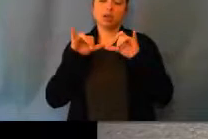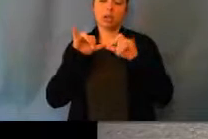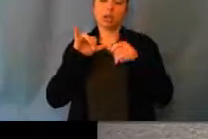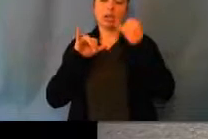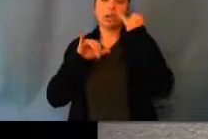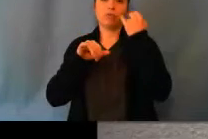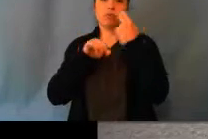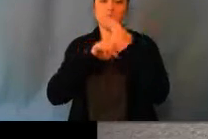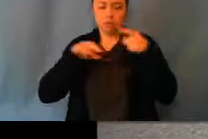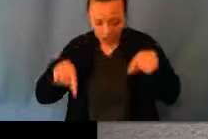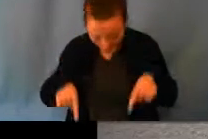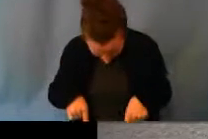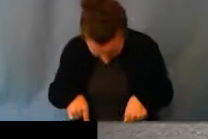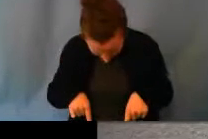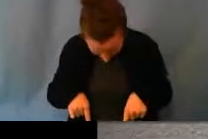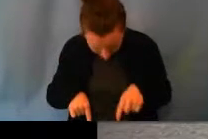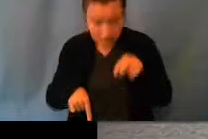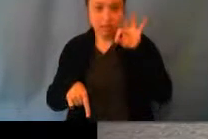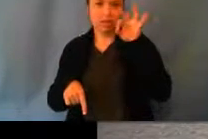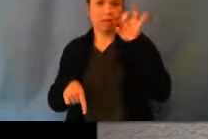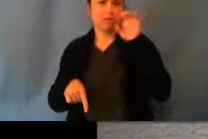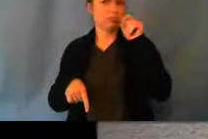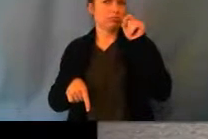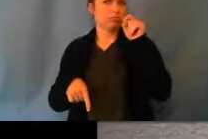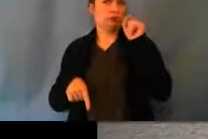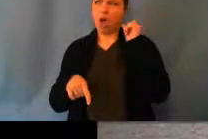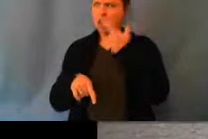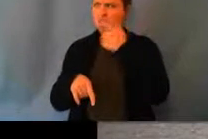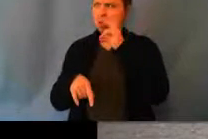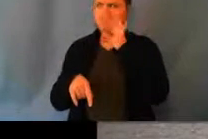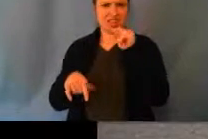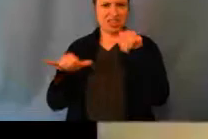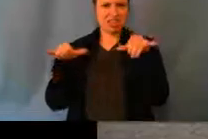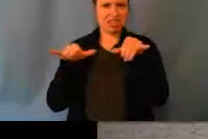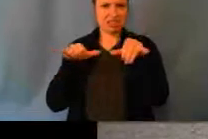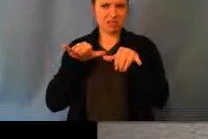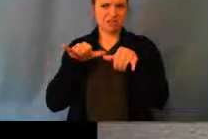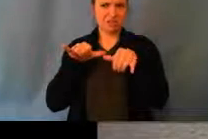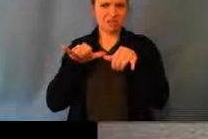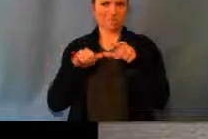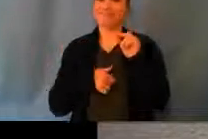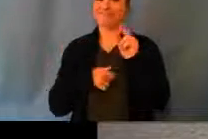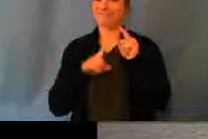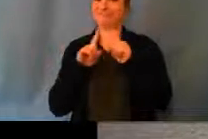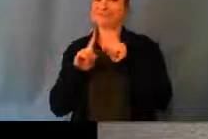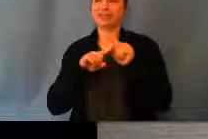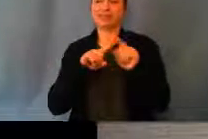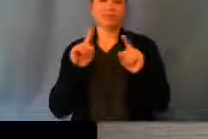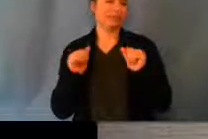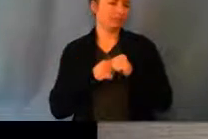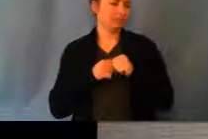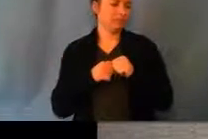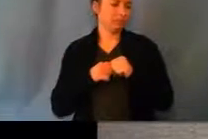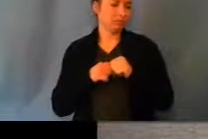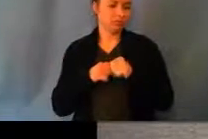we use our feet. Is everyone's feet the same size? No.